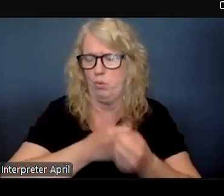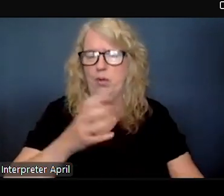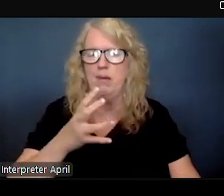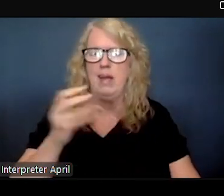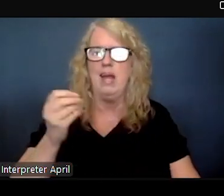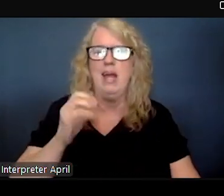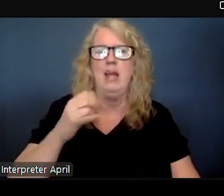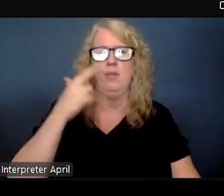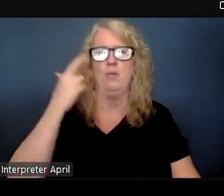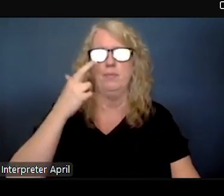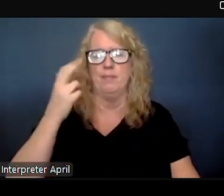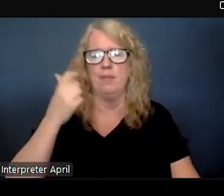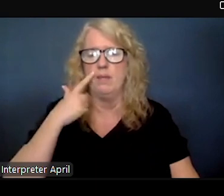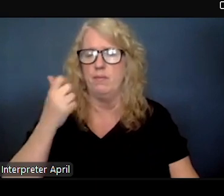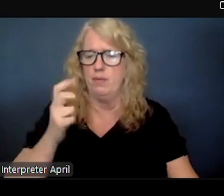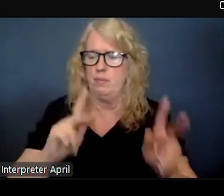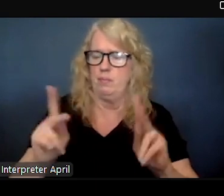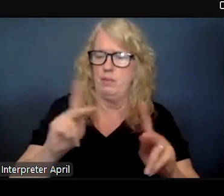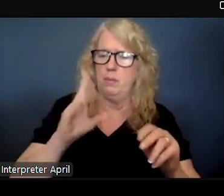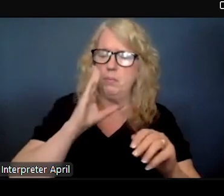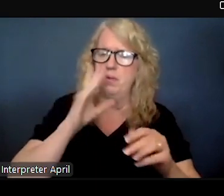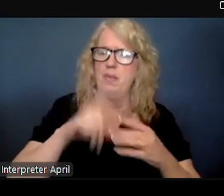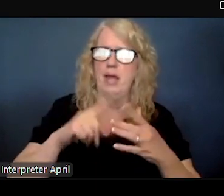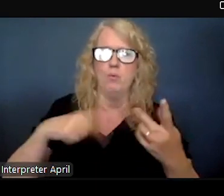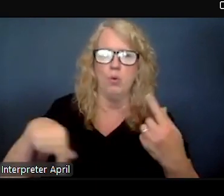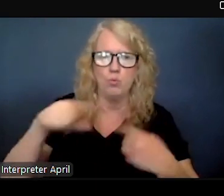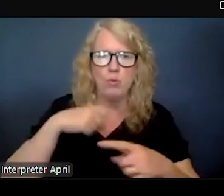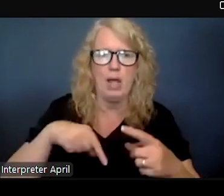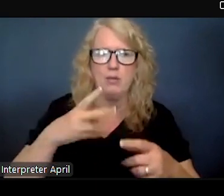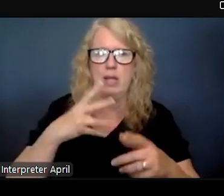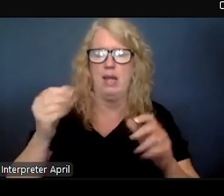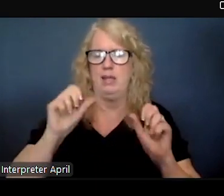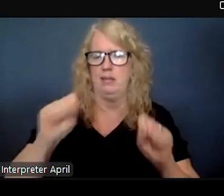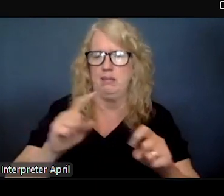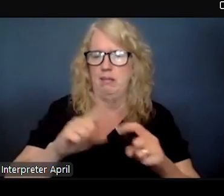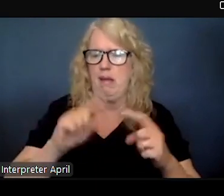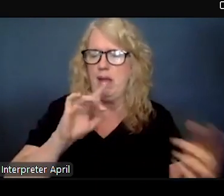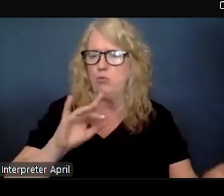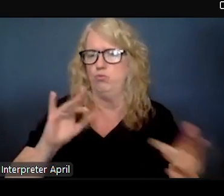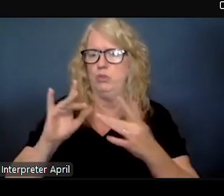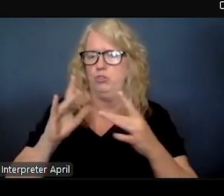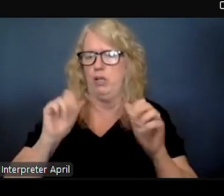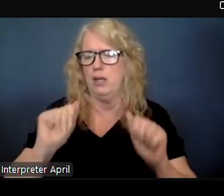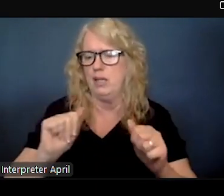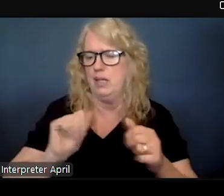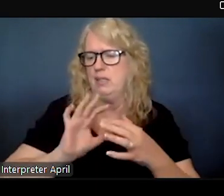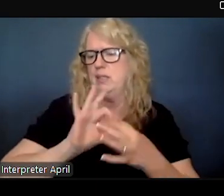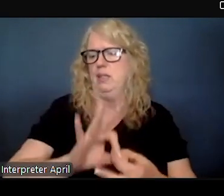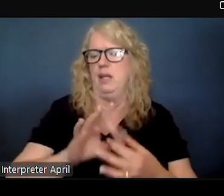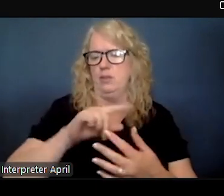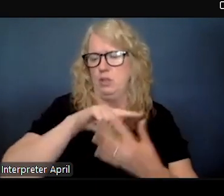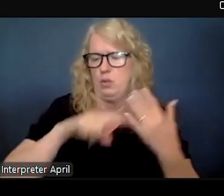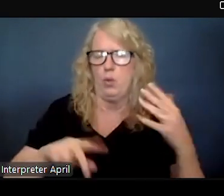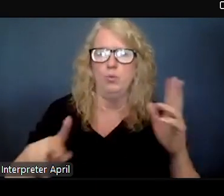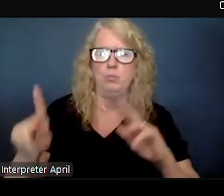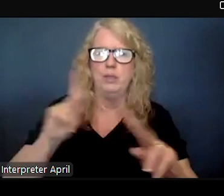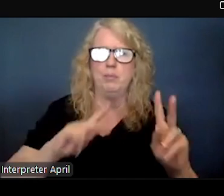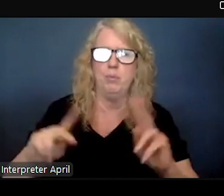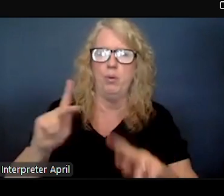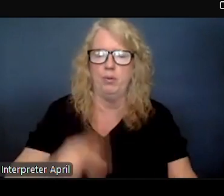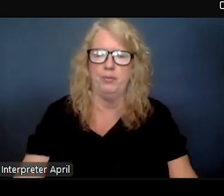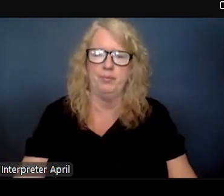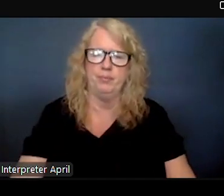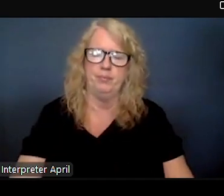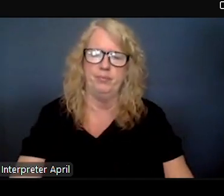and realistic support personnel who are around and how they can Mhm. reach out and connecting those people to them.